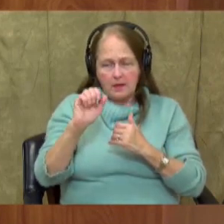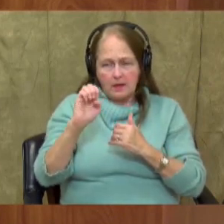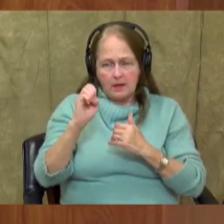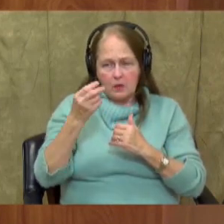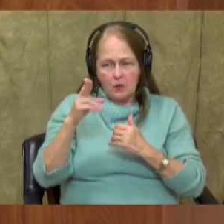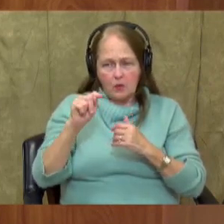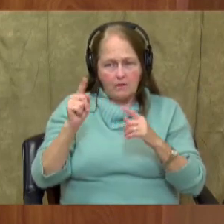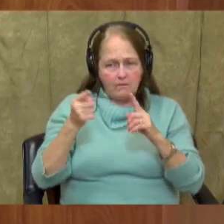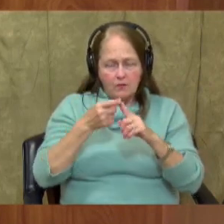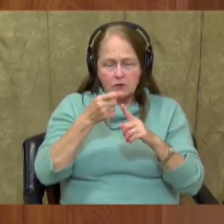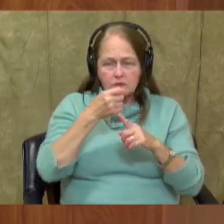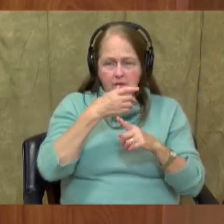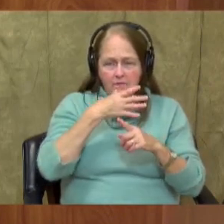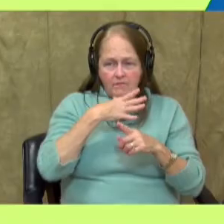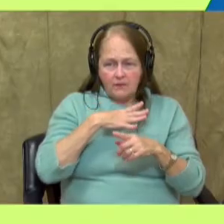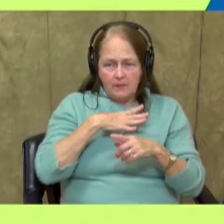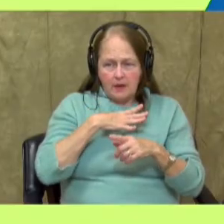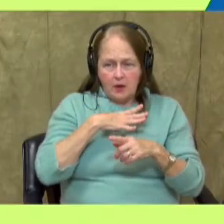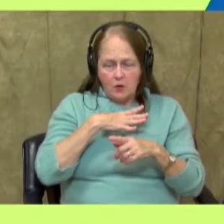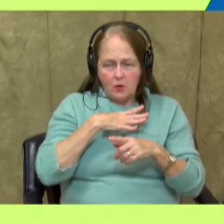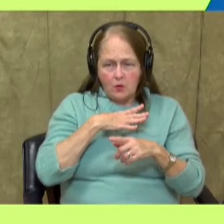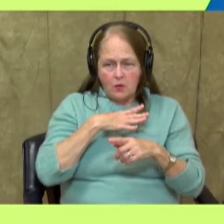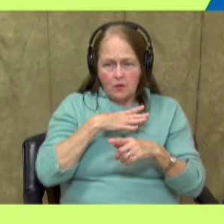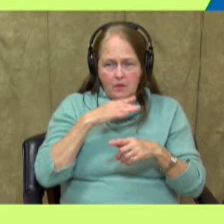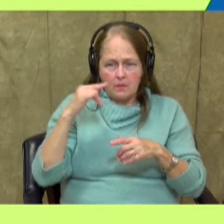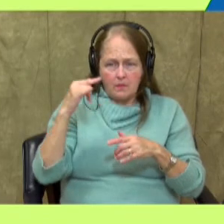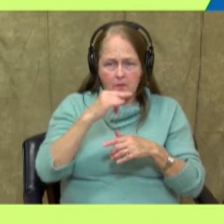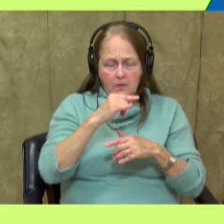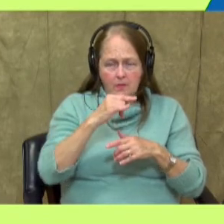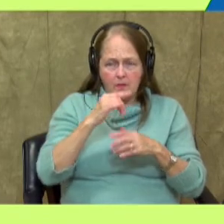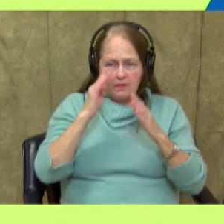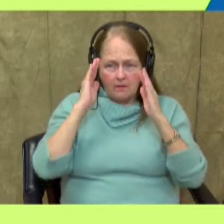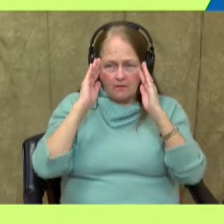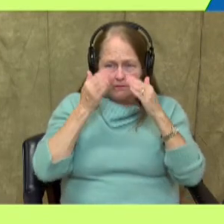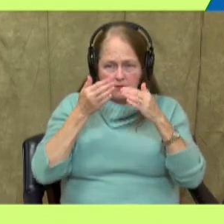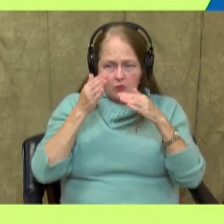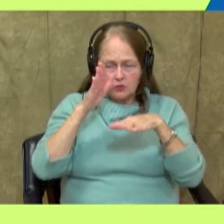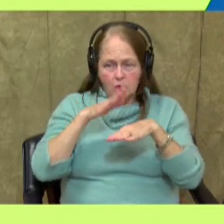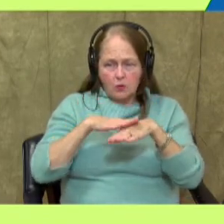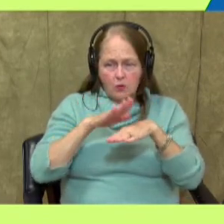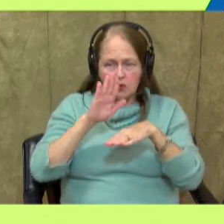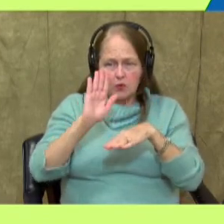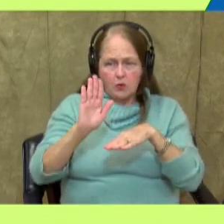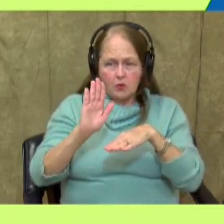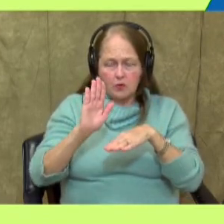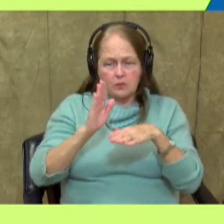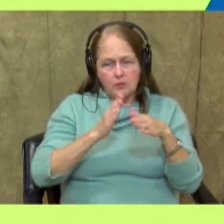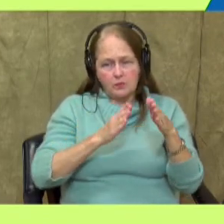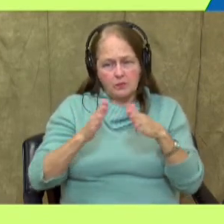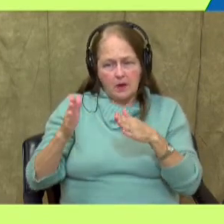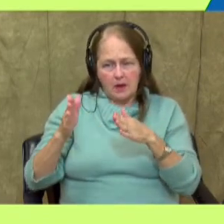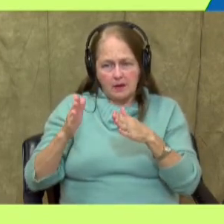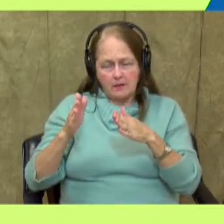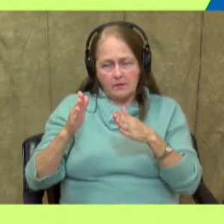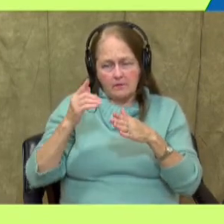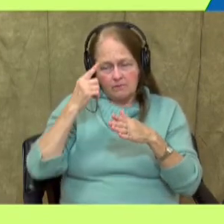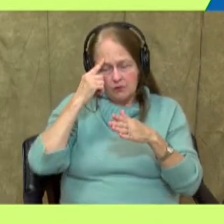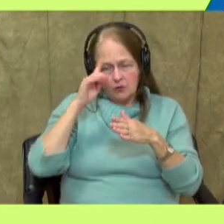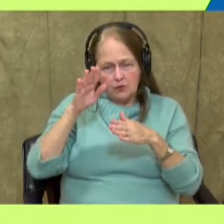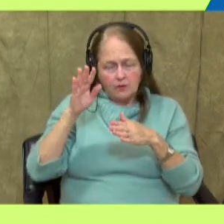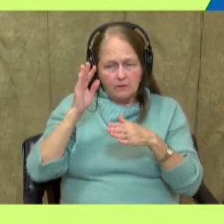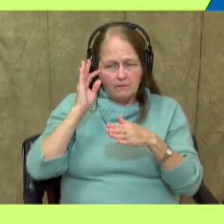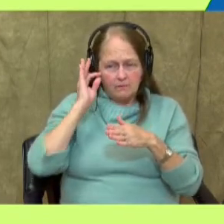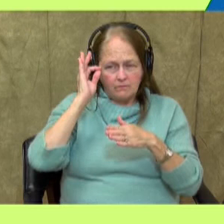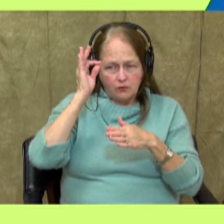of the first female pilots. She also focuses on her career in both articles. Now,